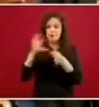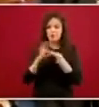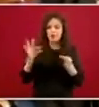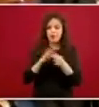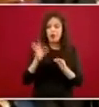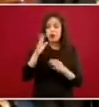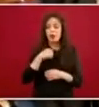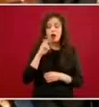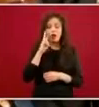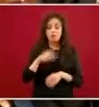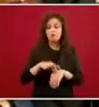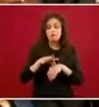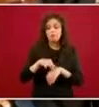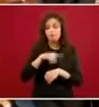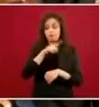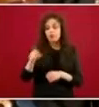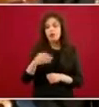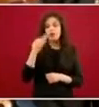Mexico?